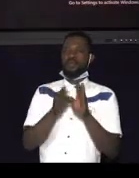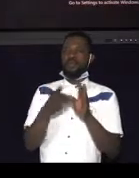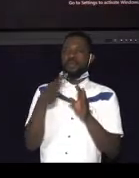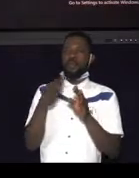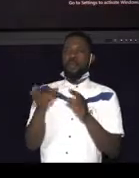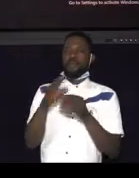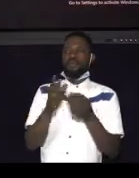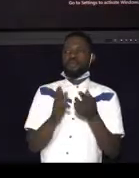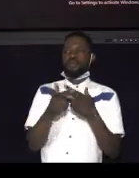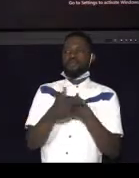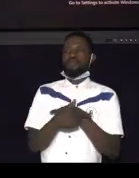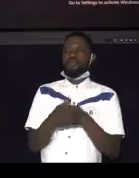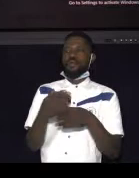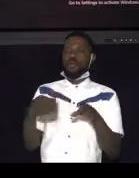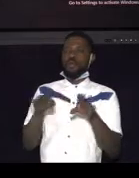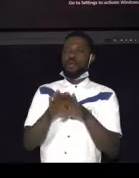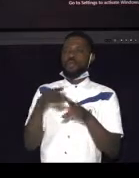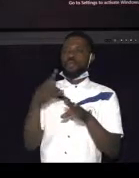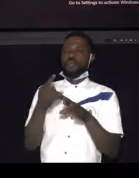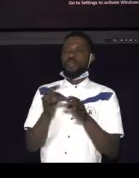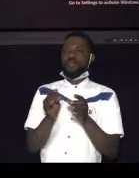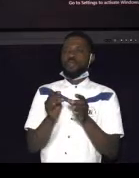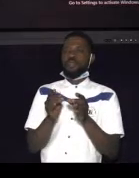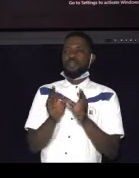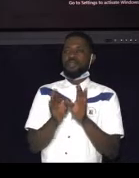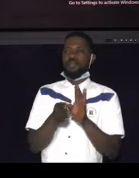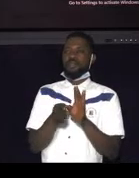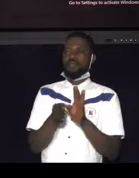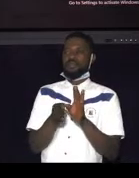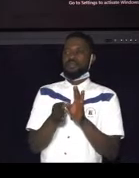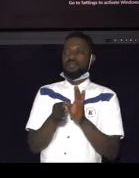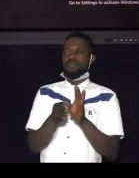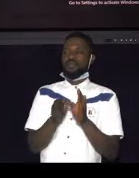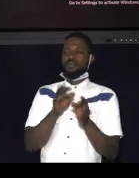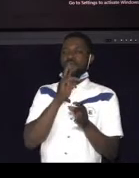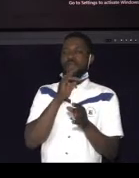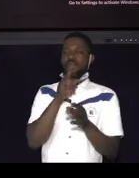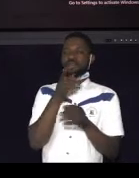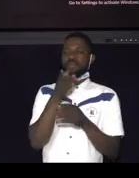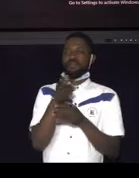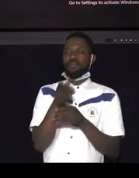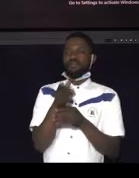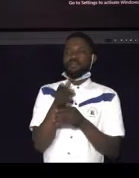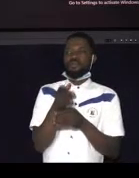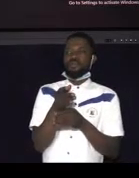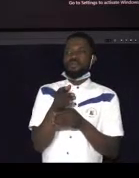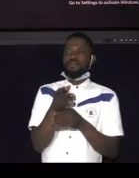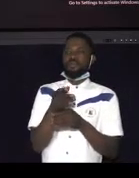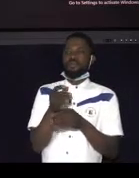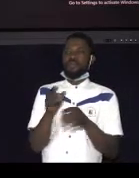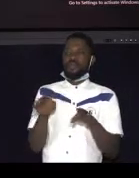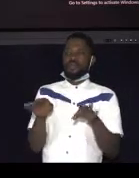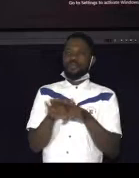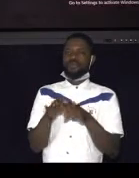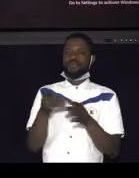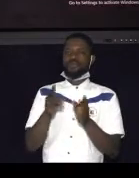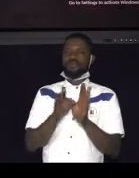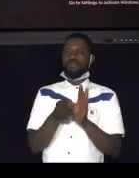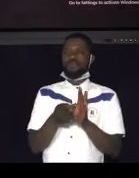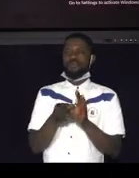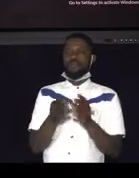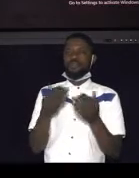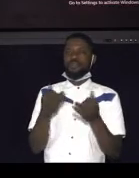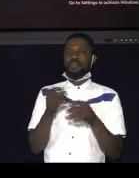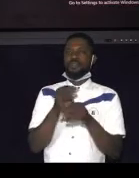room. Then close the door. Are you there already? Keep the door shut. Now there is